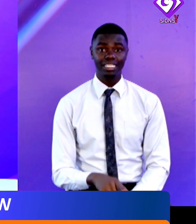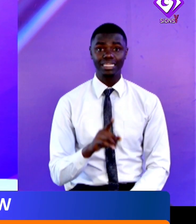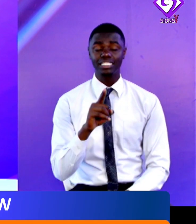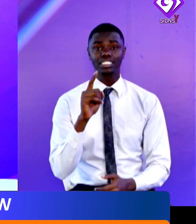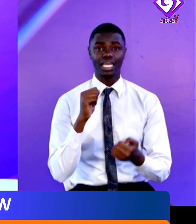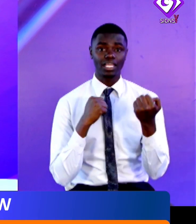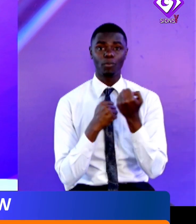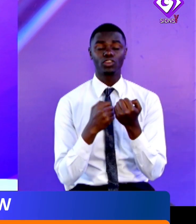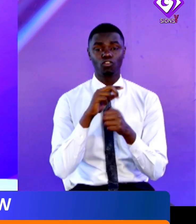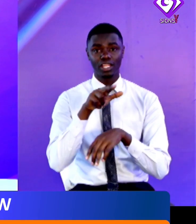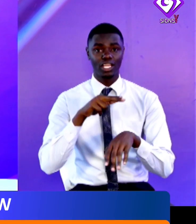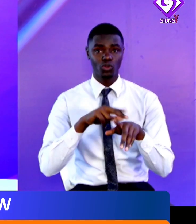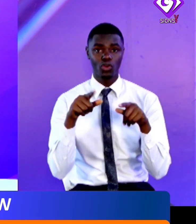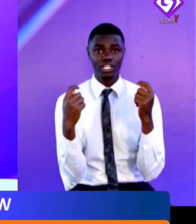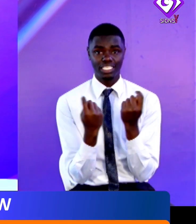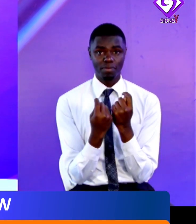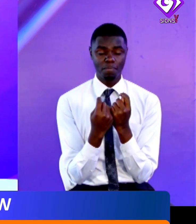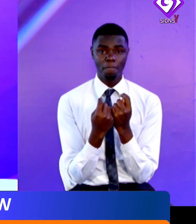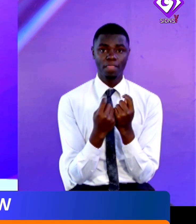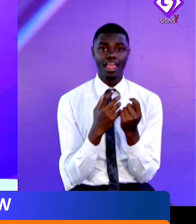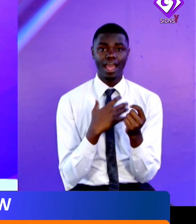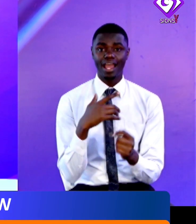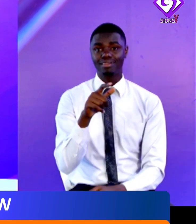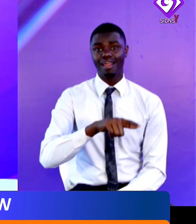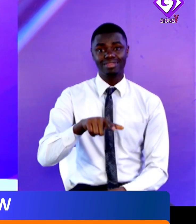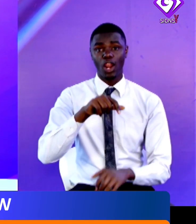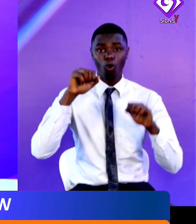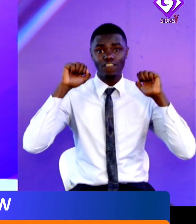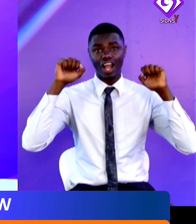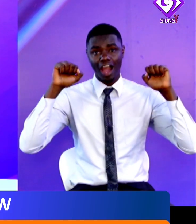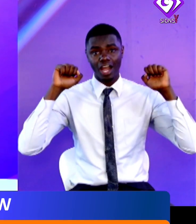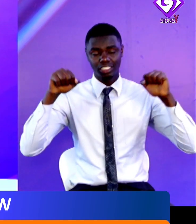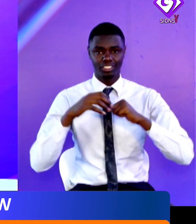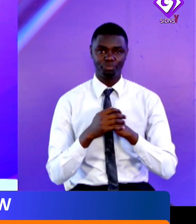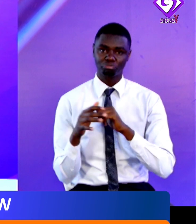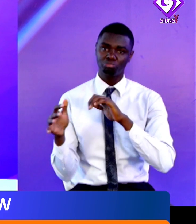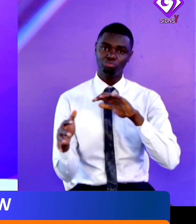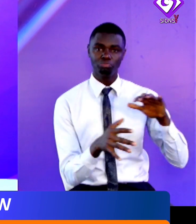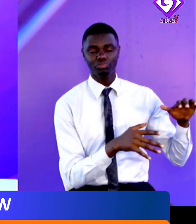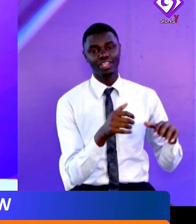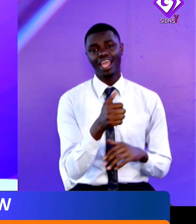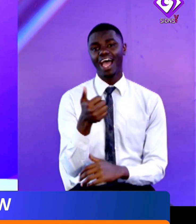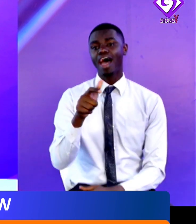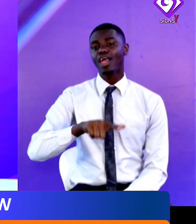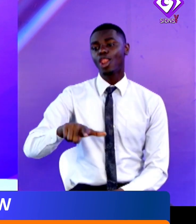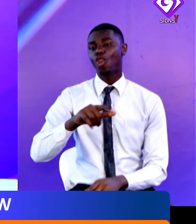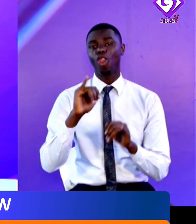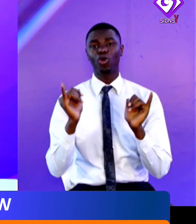to the national team and also the local fans. Now moving on to other local news,